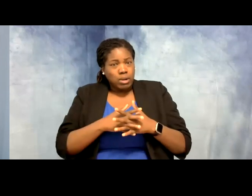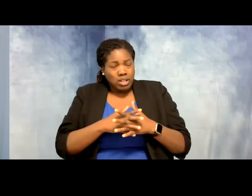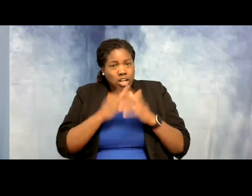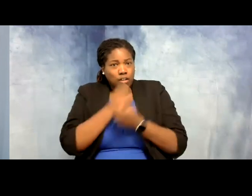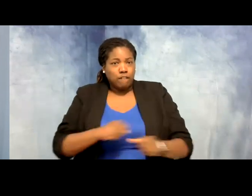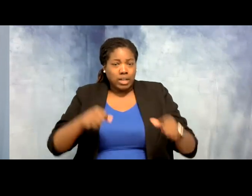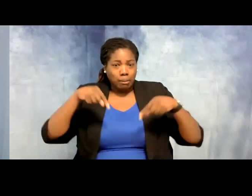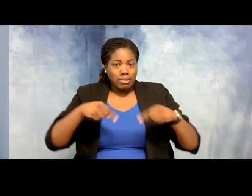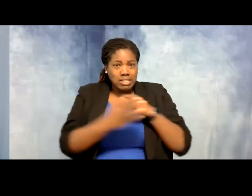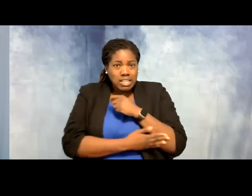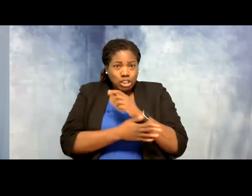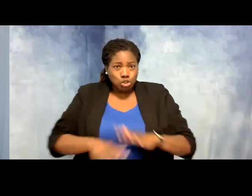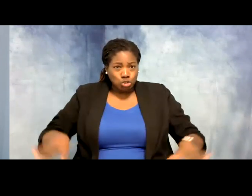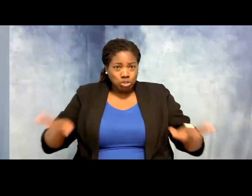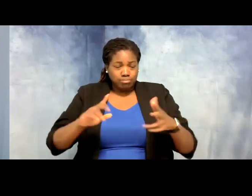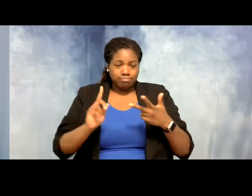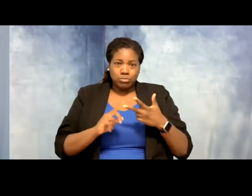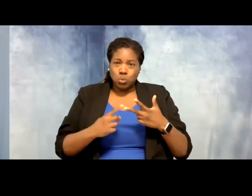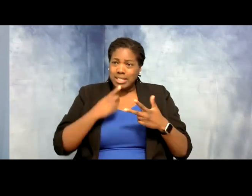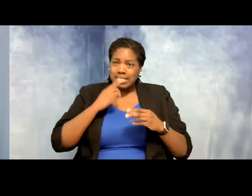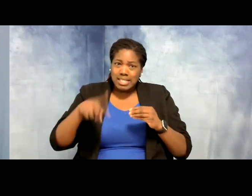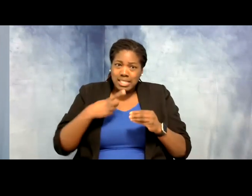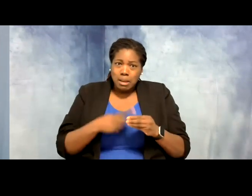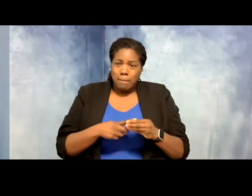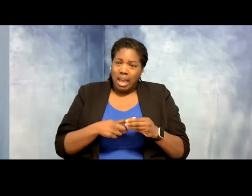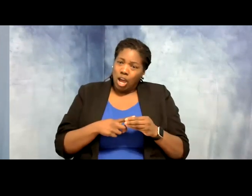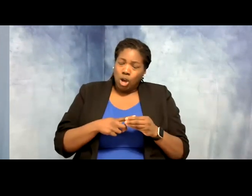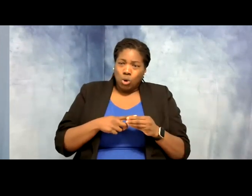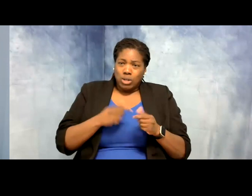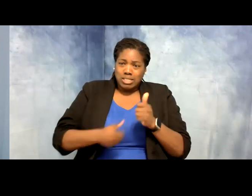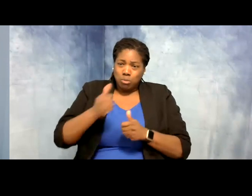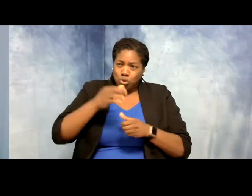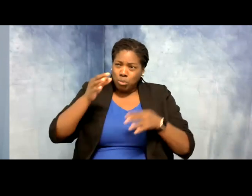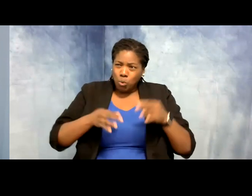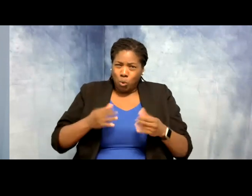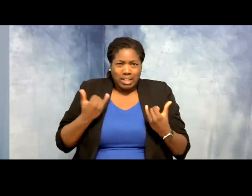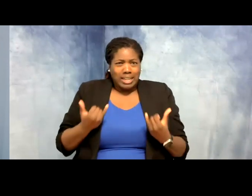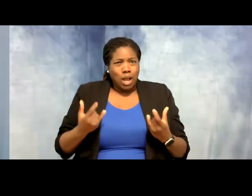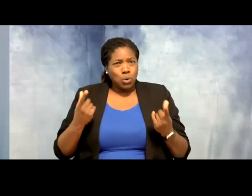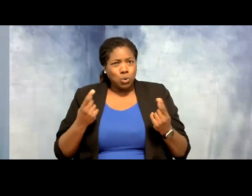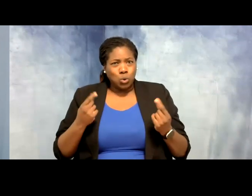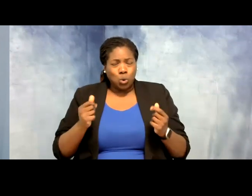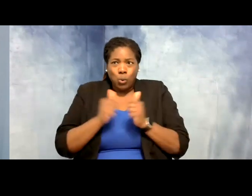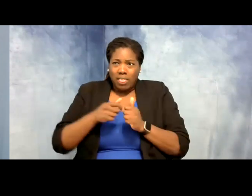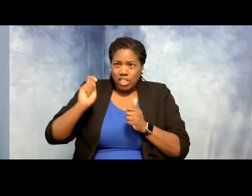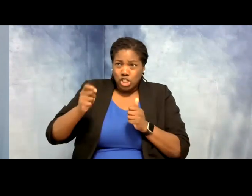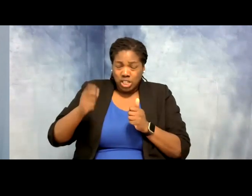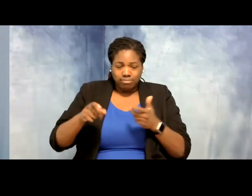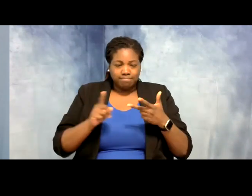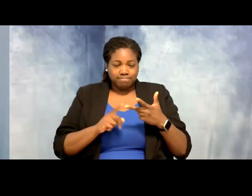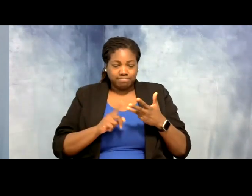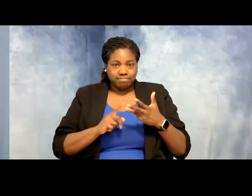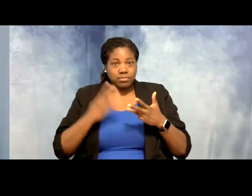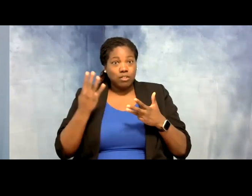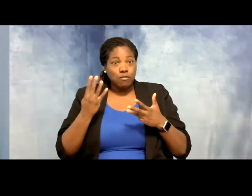this country, three, what it says about the state of the Supreme Court and the justices, and four, how the ACLU